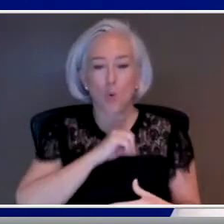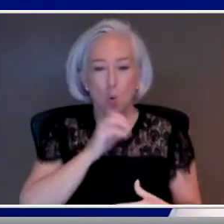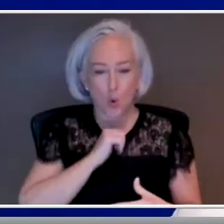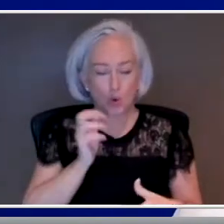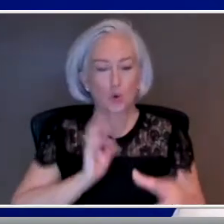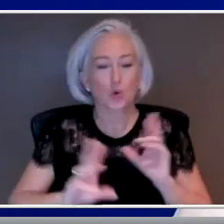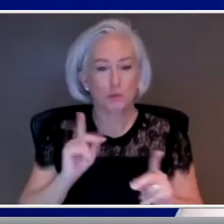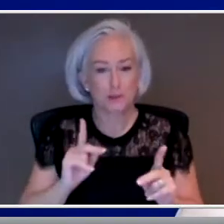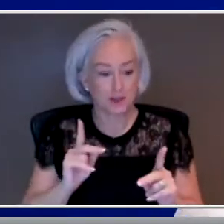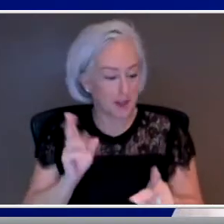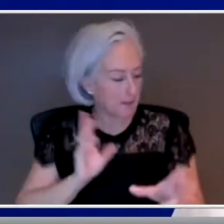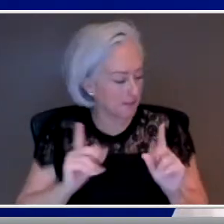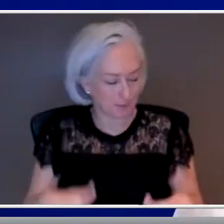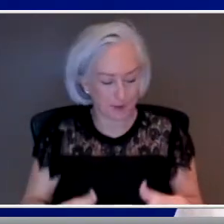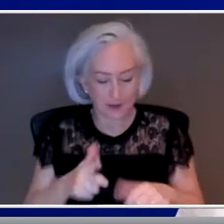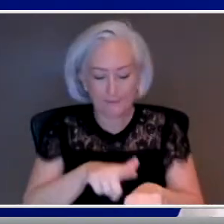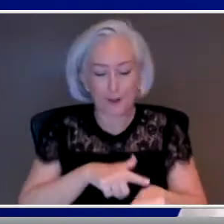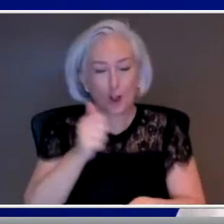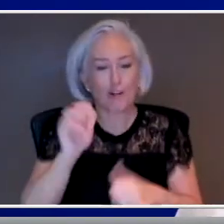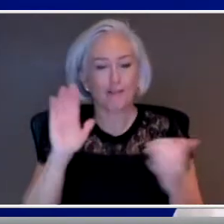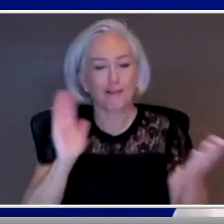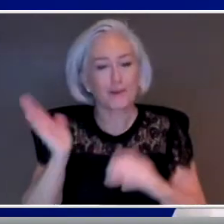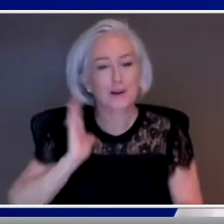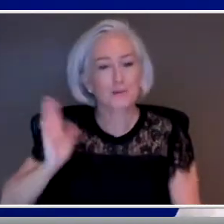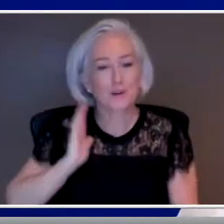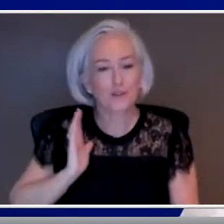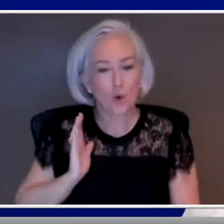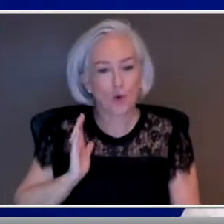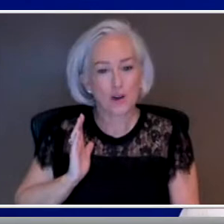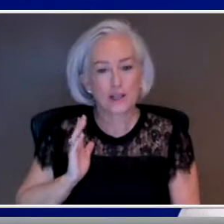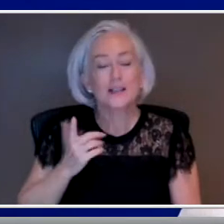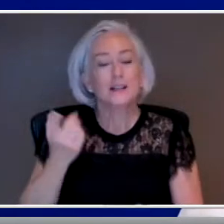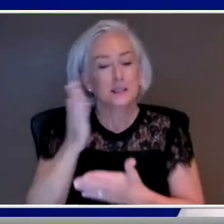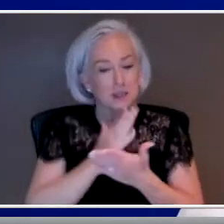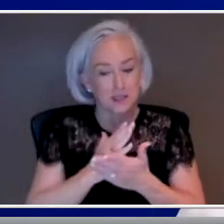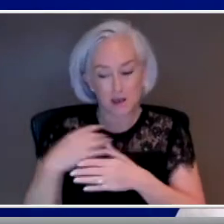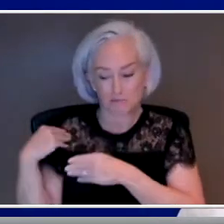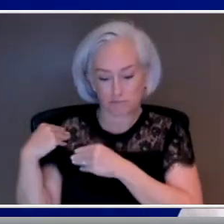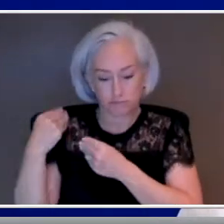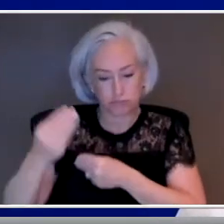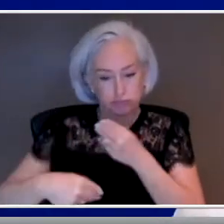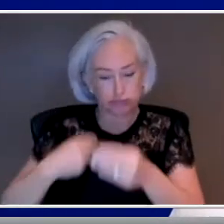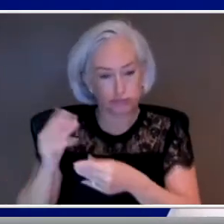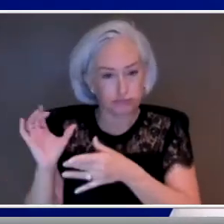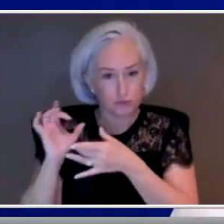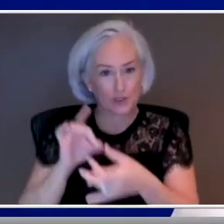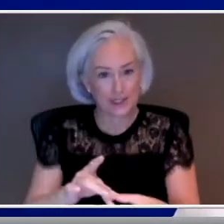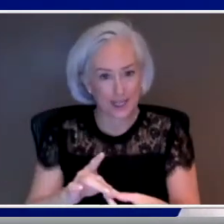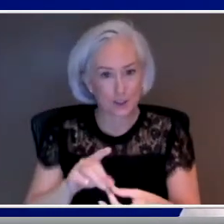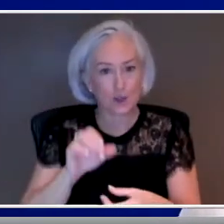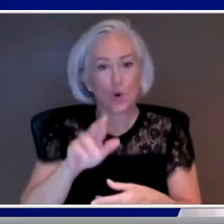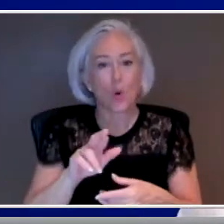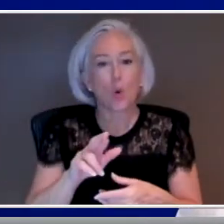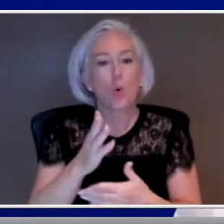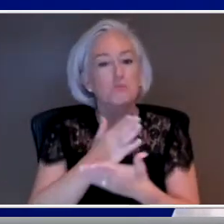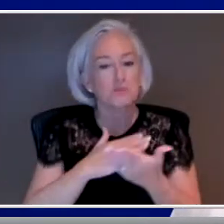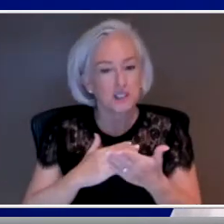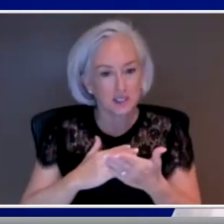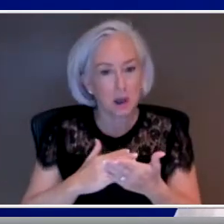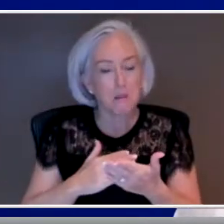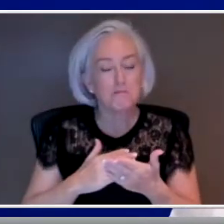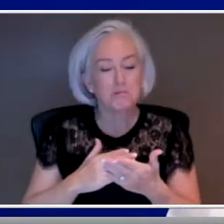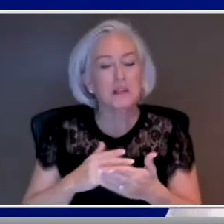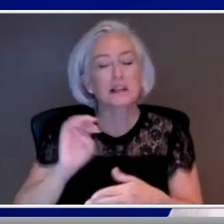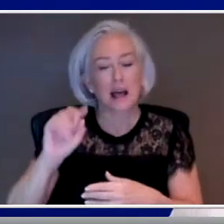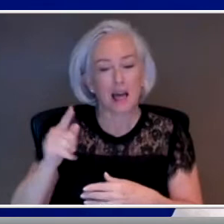past. There's a genetic component to it. This seems to run in families or certain ethnic groups. But it's also driven in some part